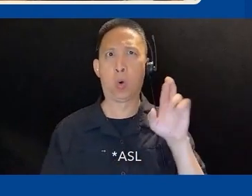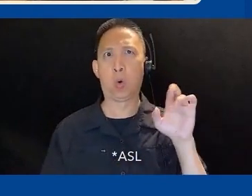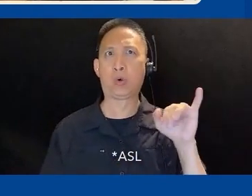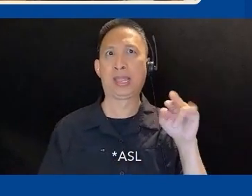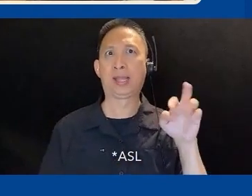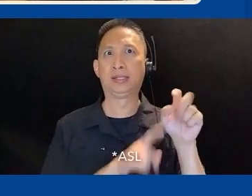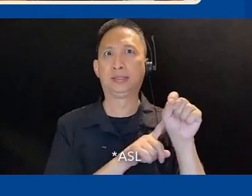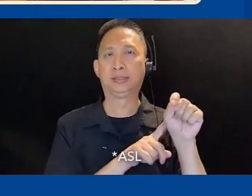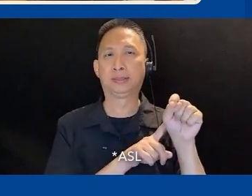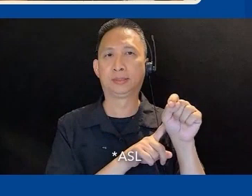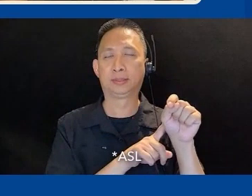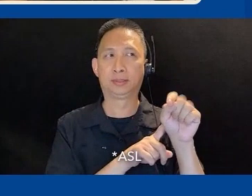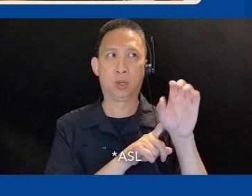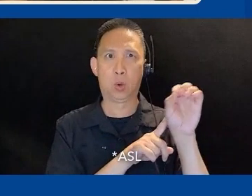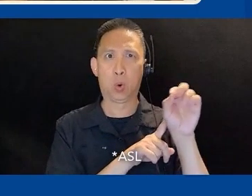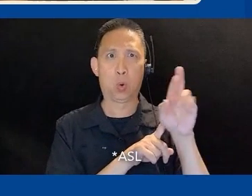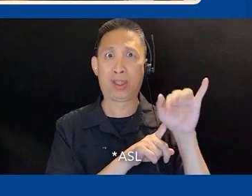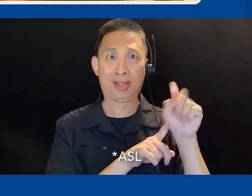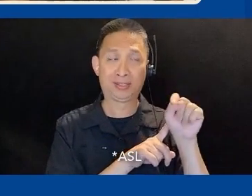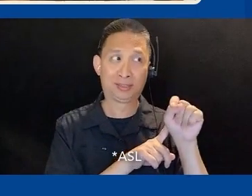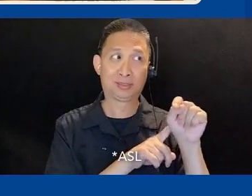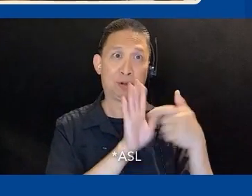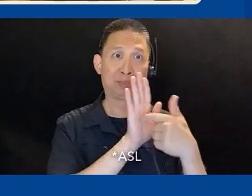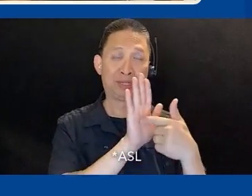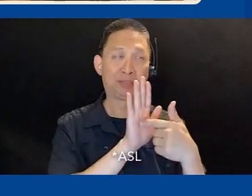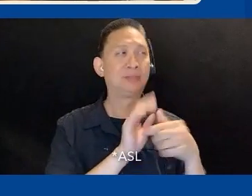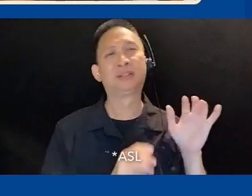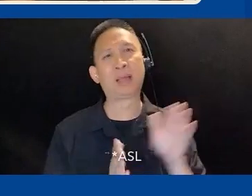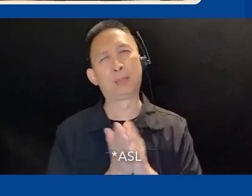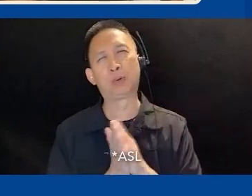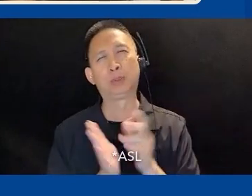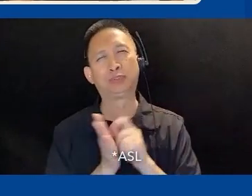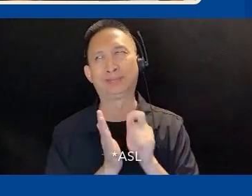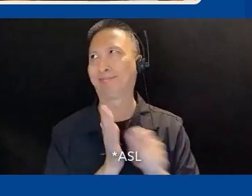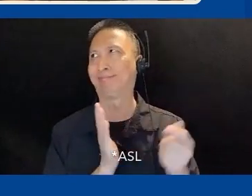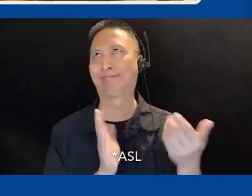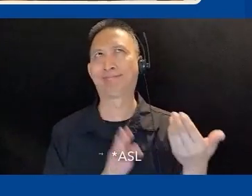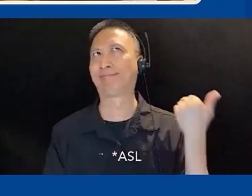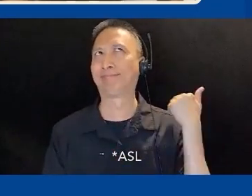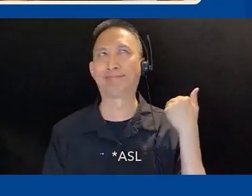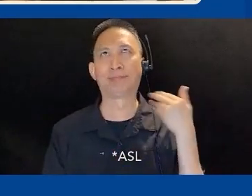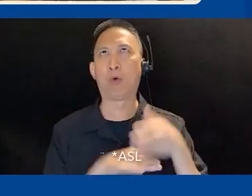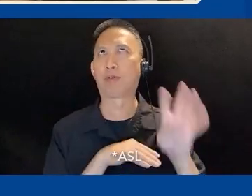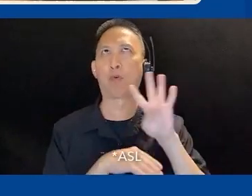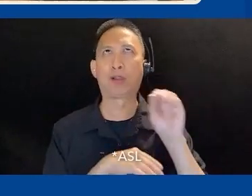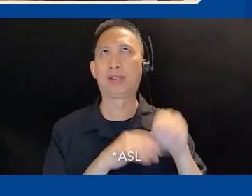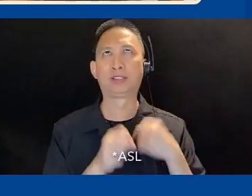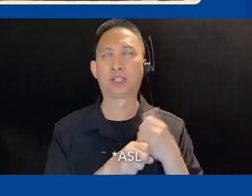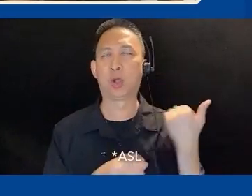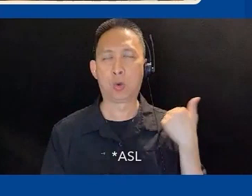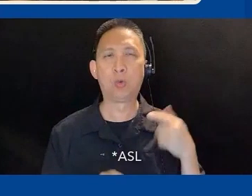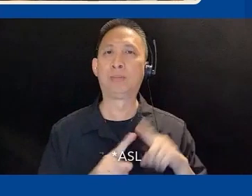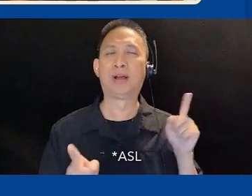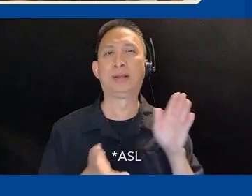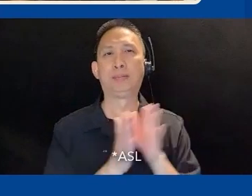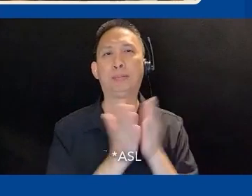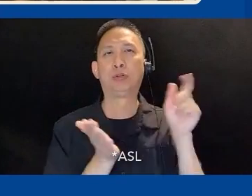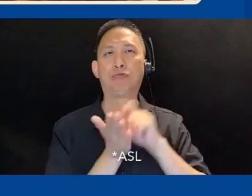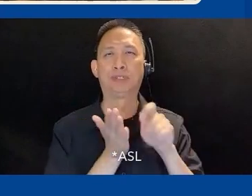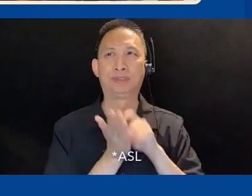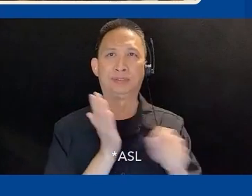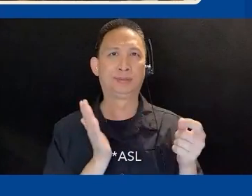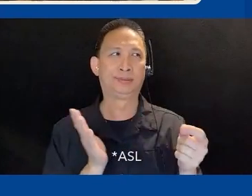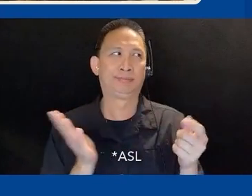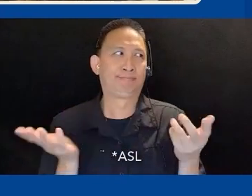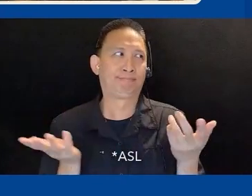is Edward Said, this book was written over 40 years ago. He's been dead for, you know, however long, 15 years. It was really, you